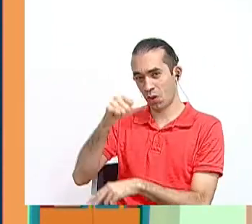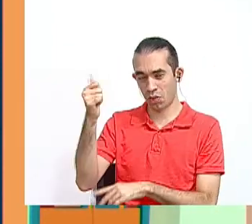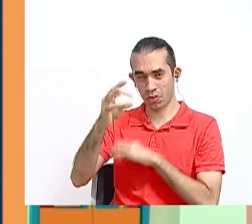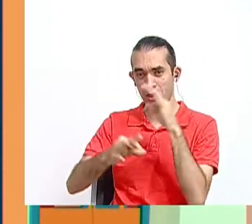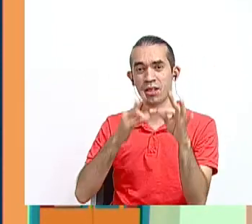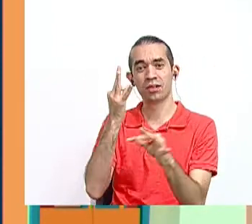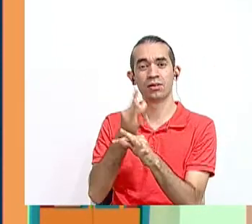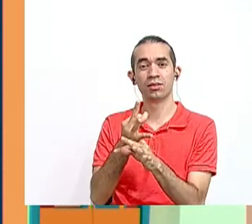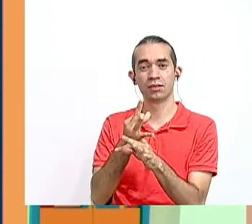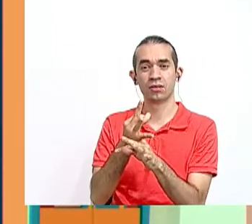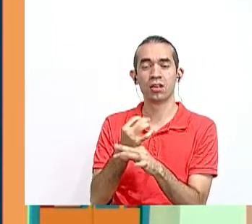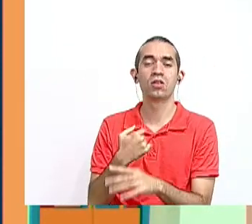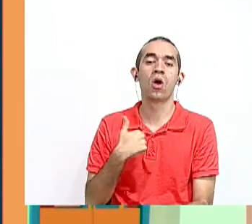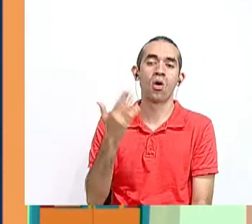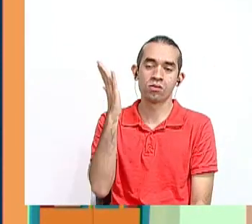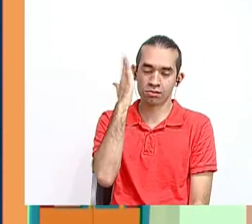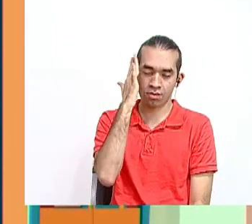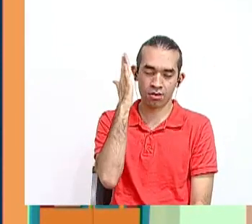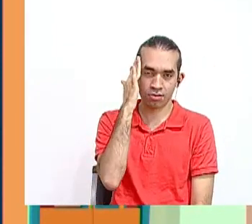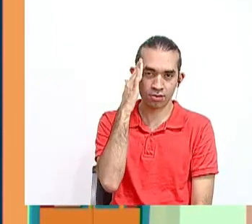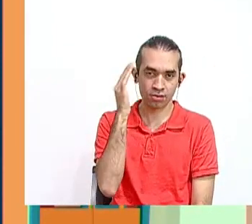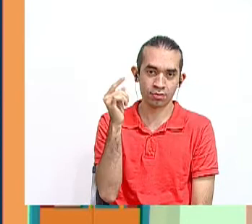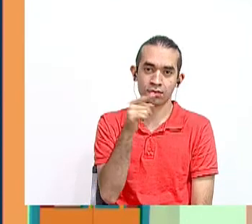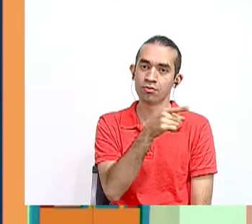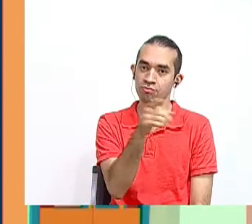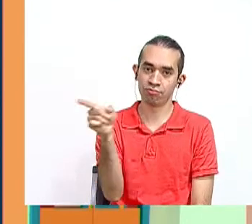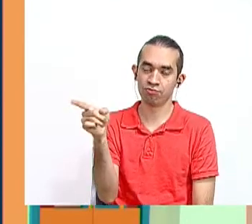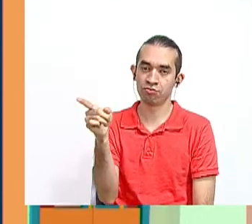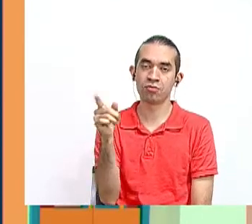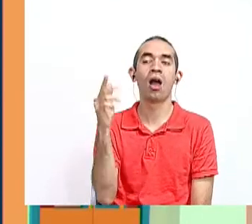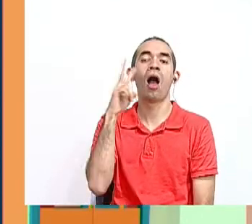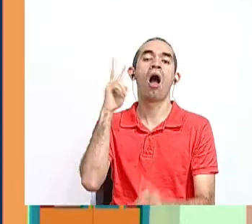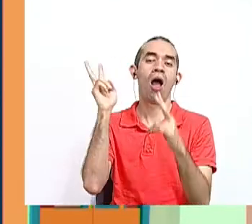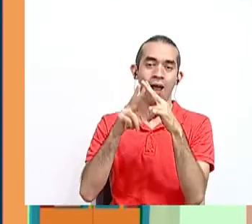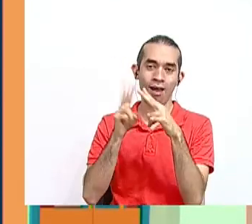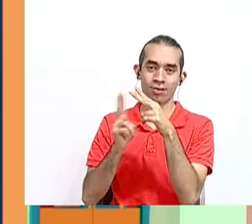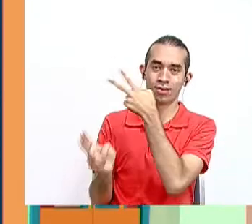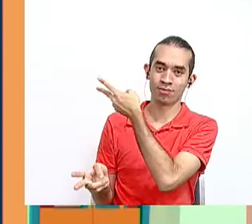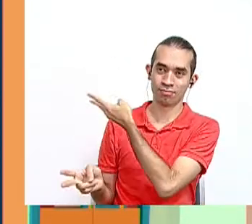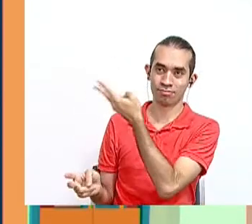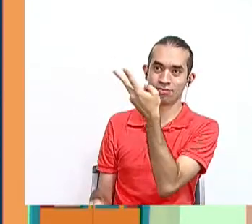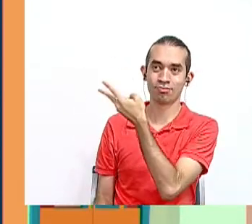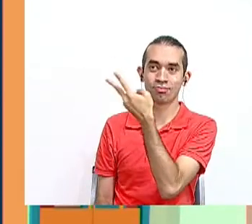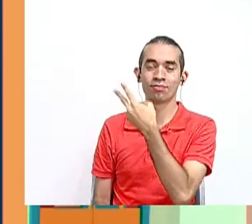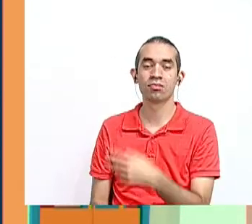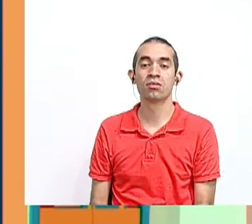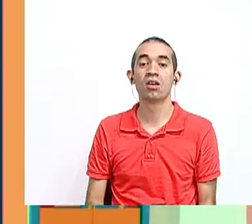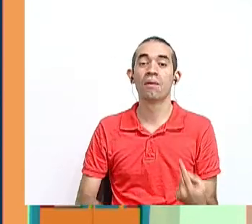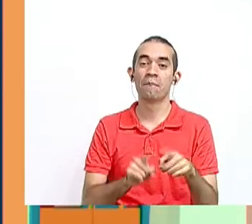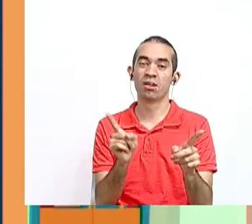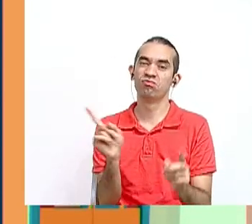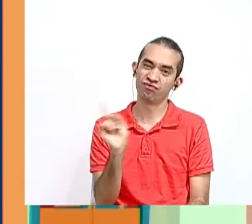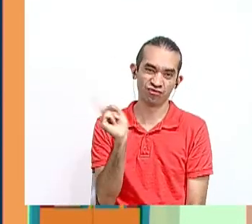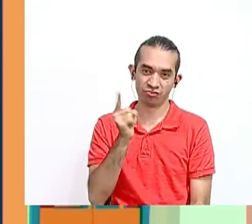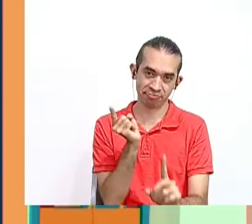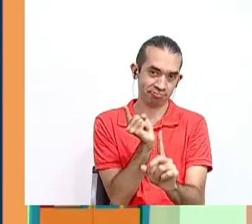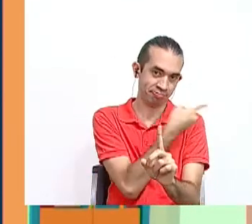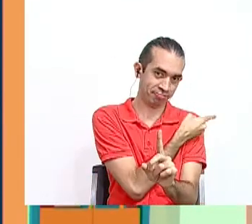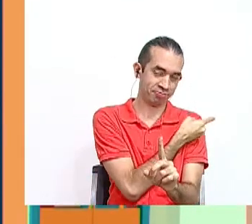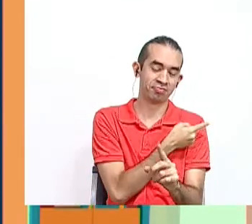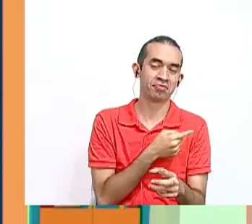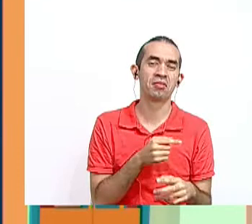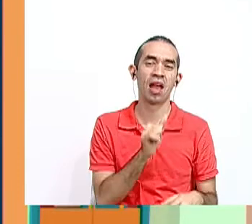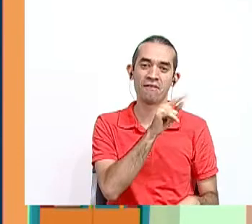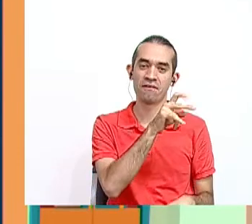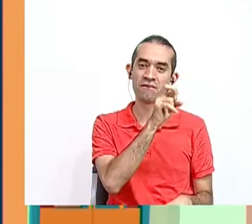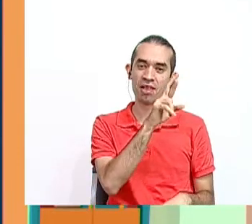avatar. I know you are very familiar with those. But actually, no, those are not the meanings